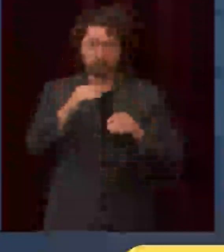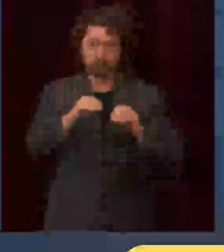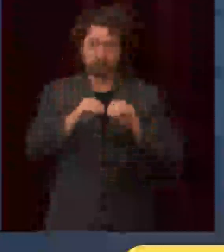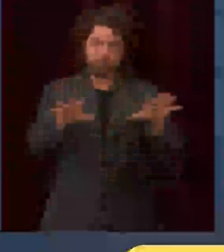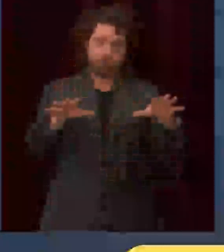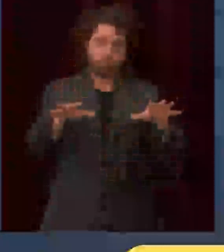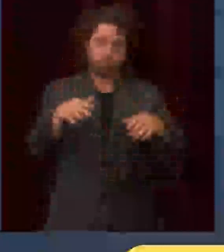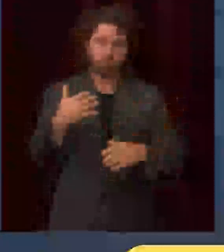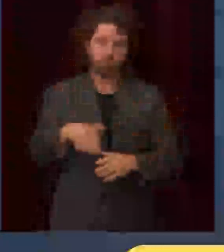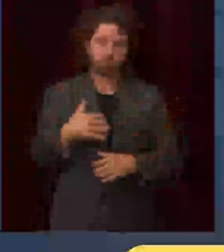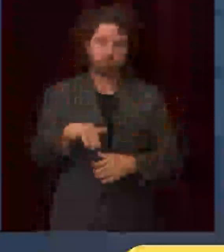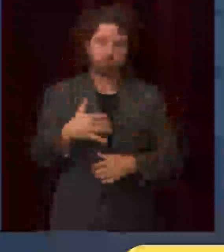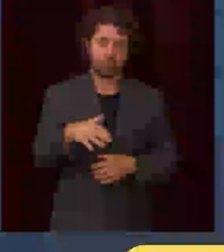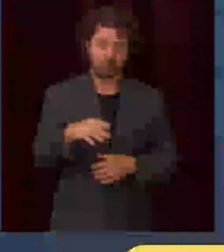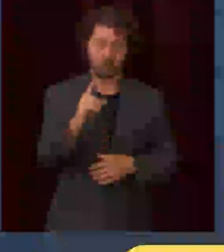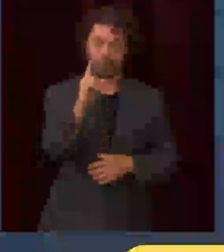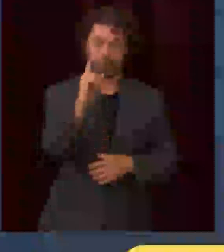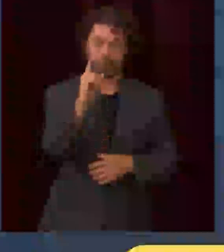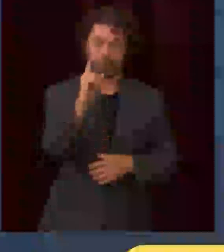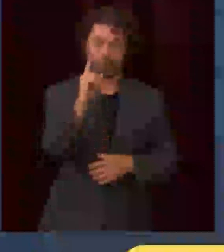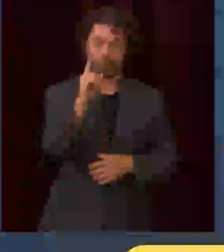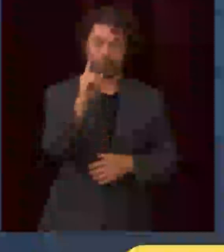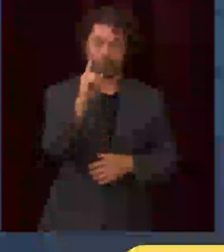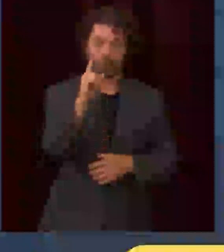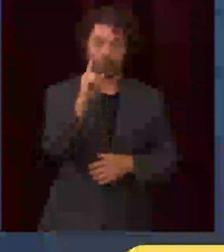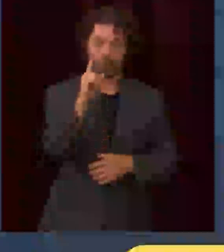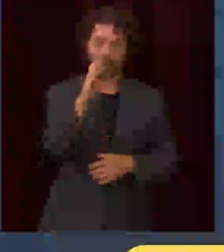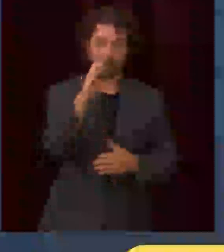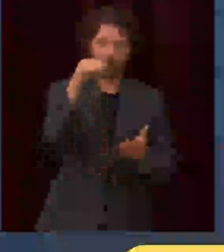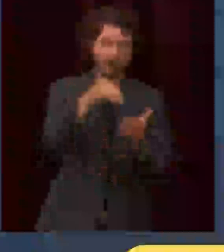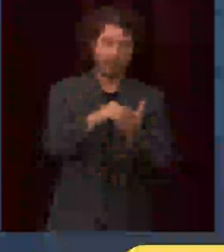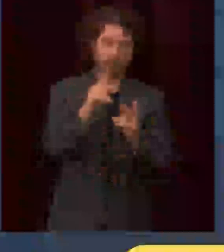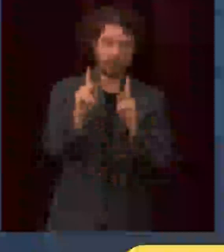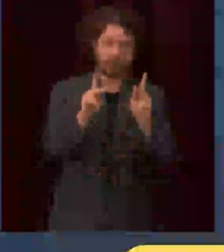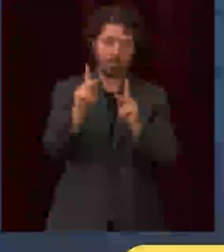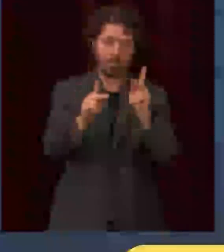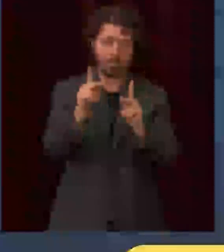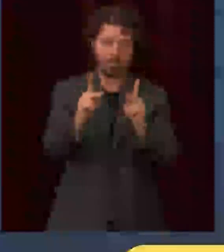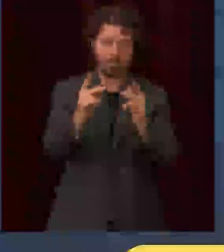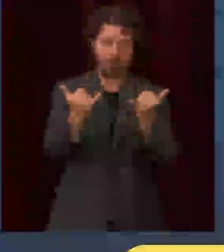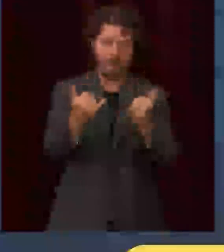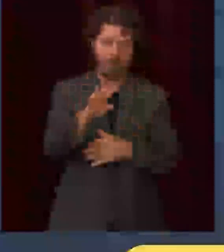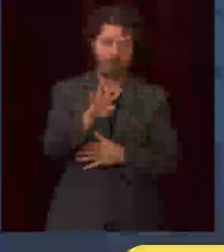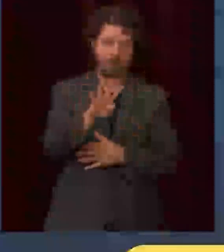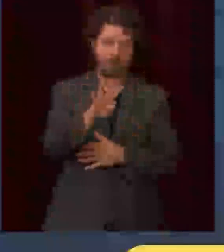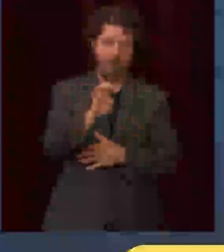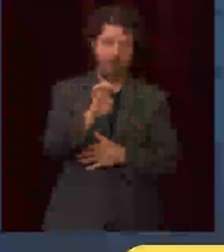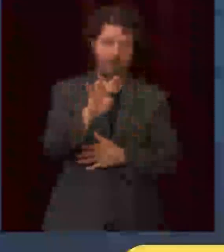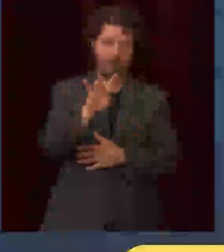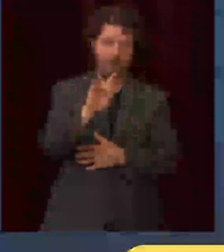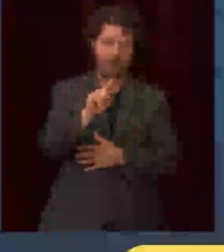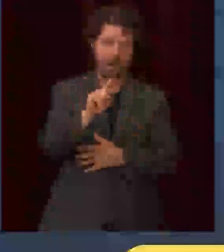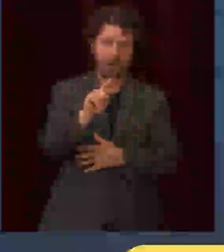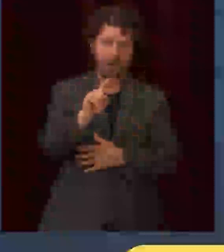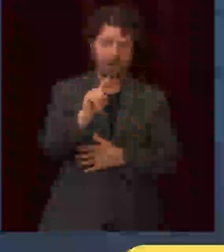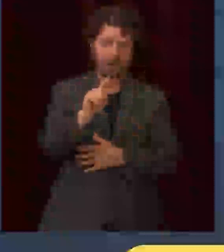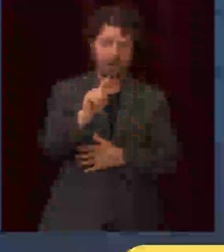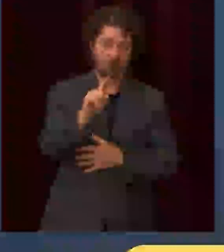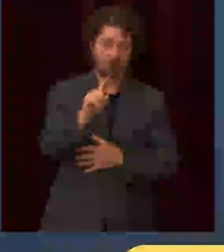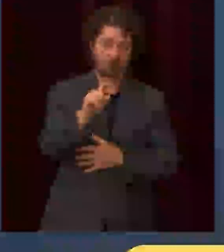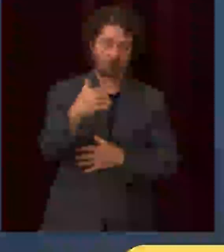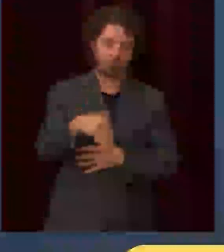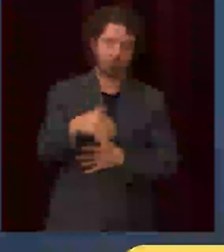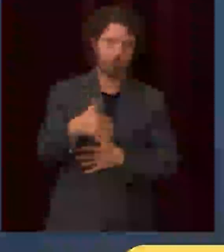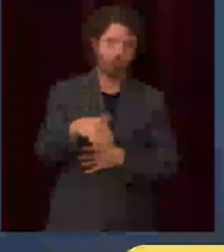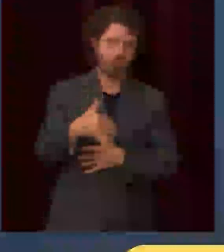And in contrast, some of our counties are in single digits. This is extraordinarily dangerous situation in Yakima